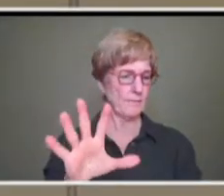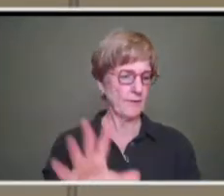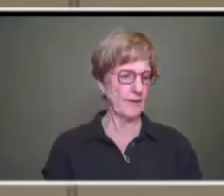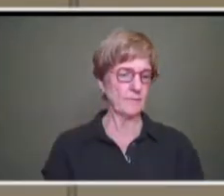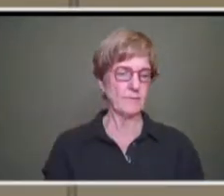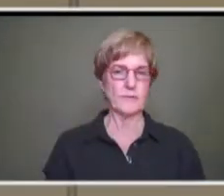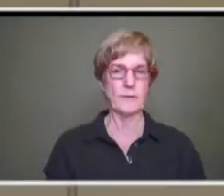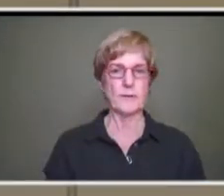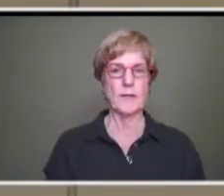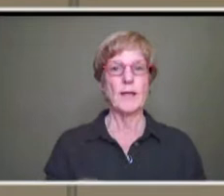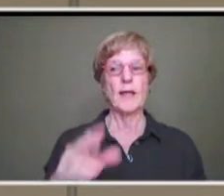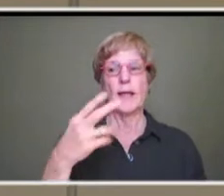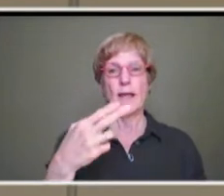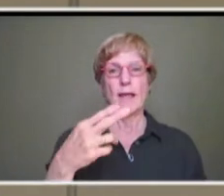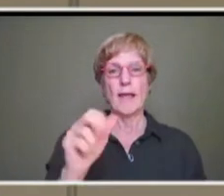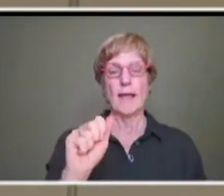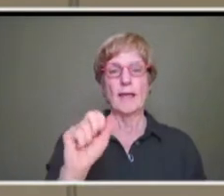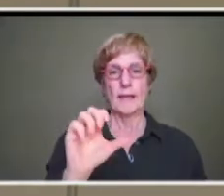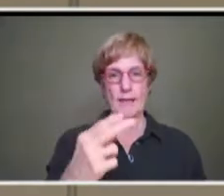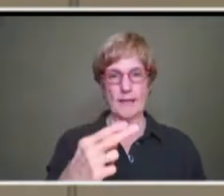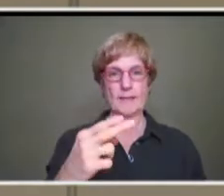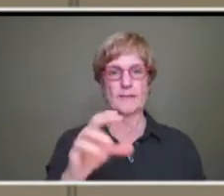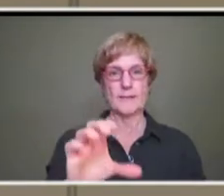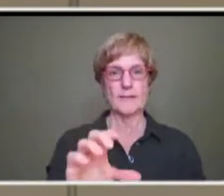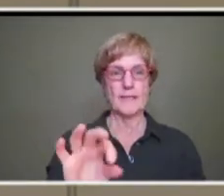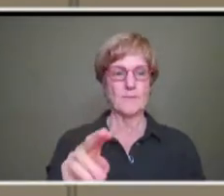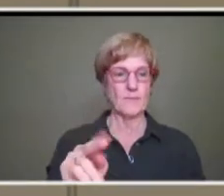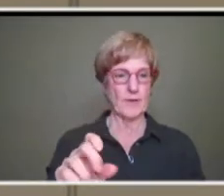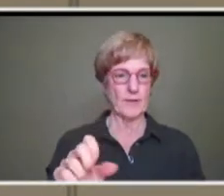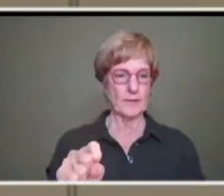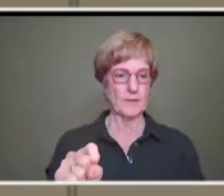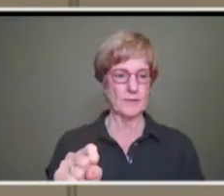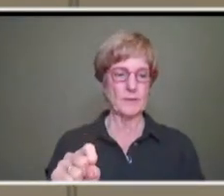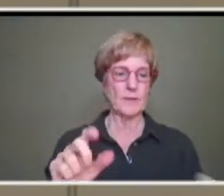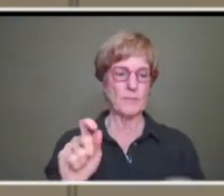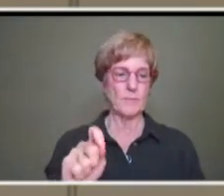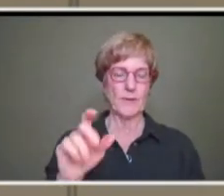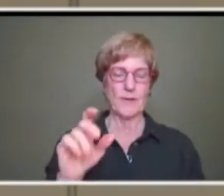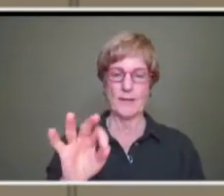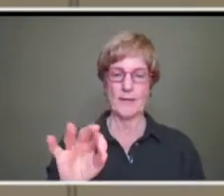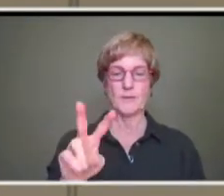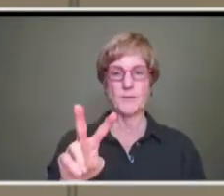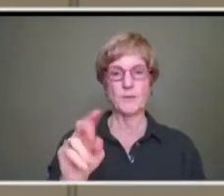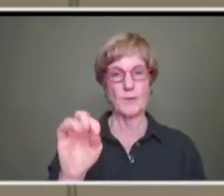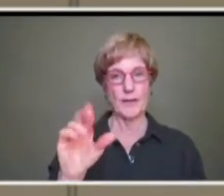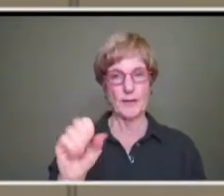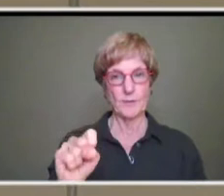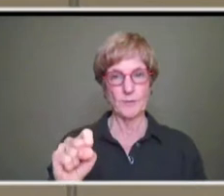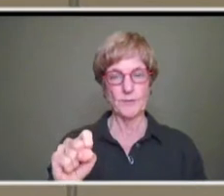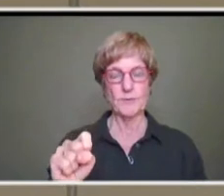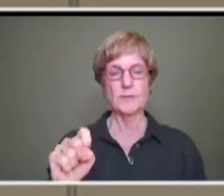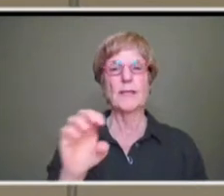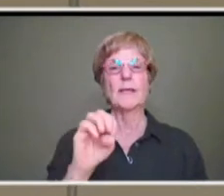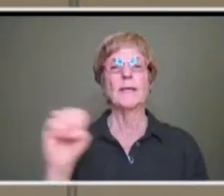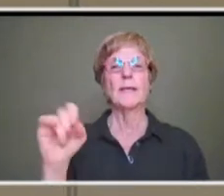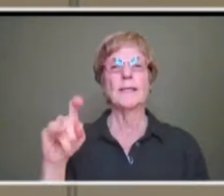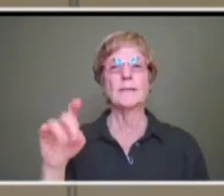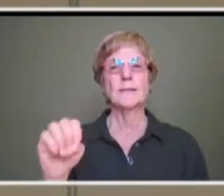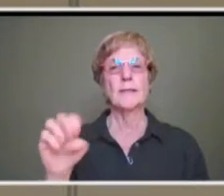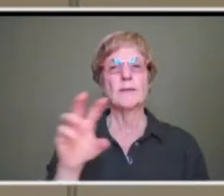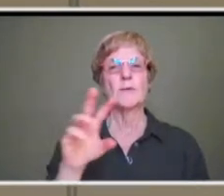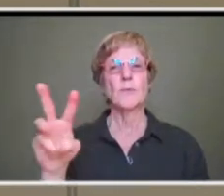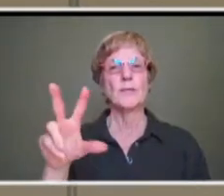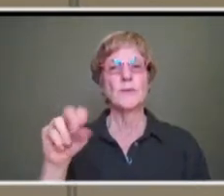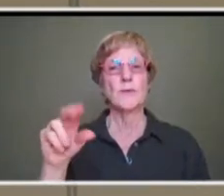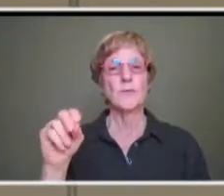by ahc funds is located on approximately 0.92 Acres located on the east side of West 30th